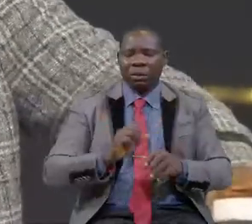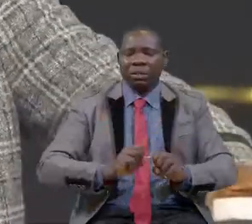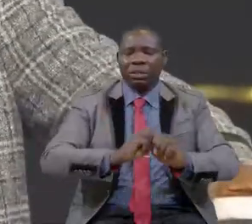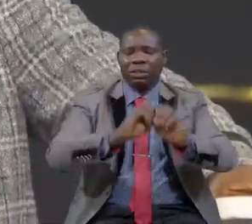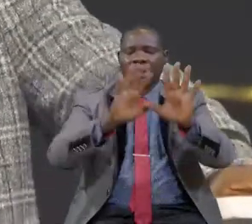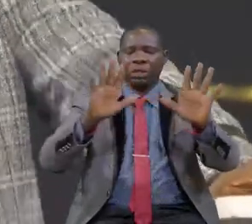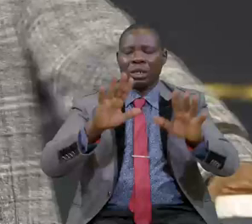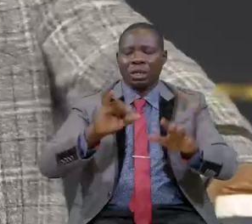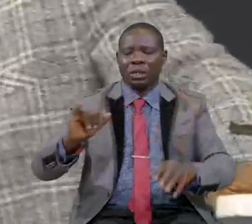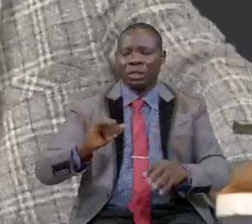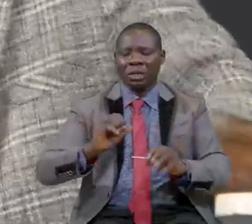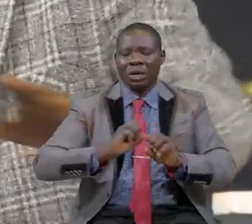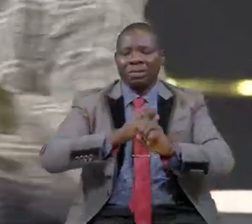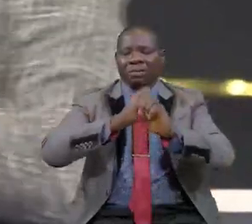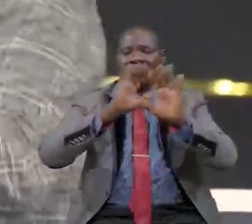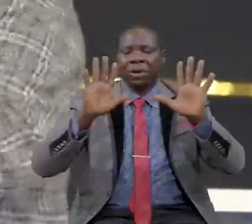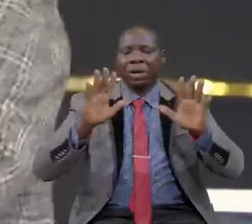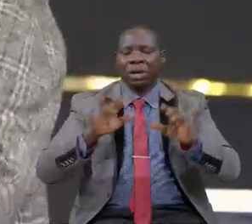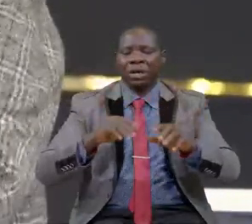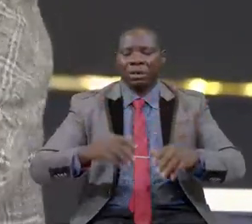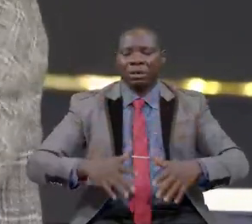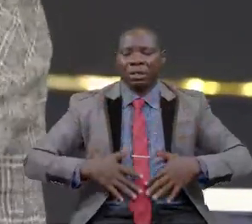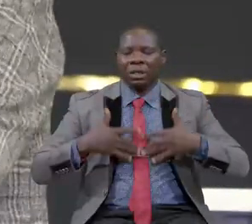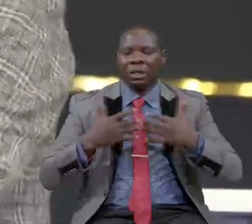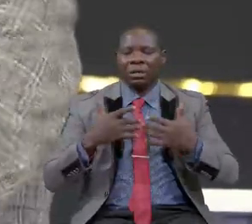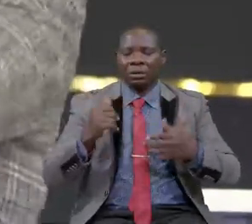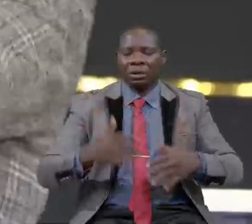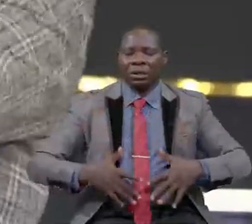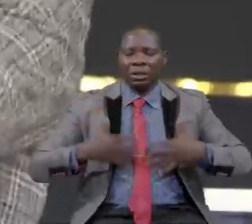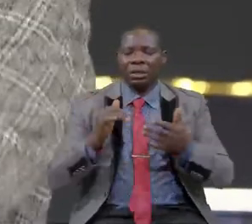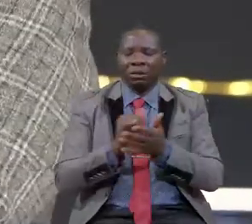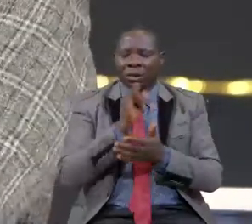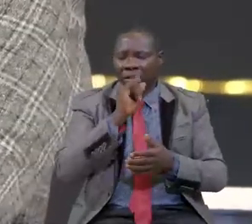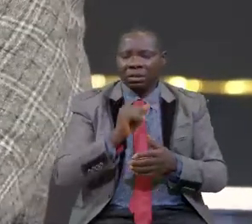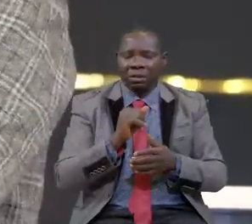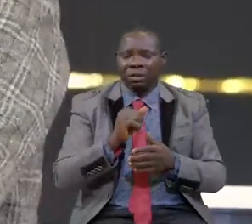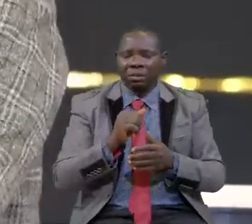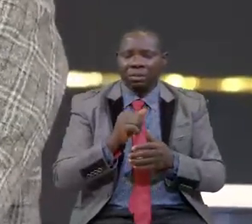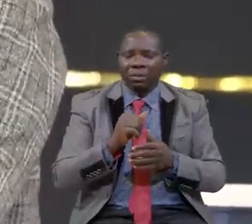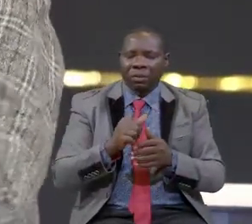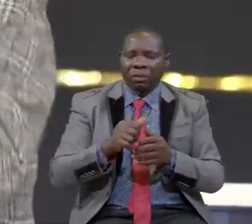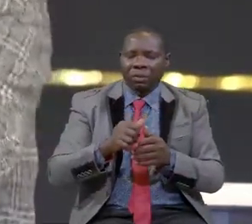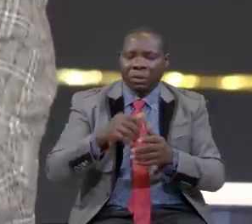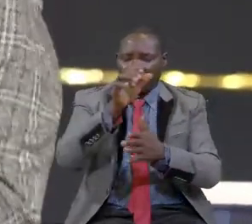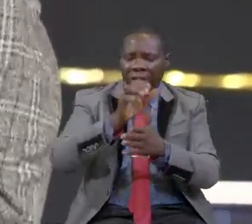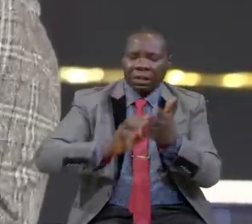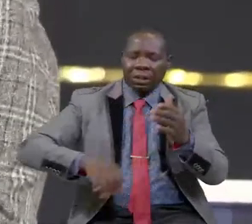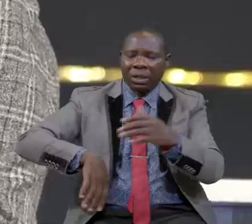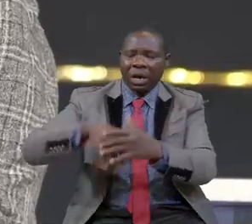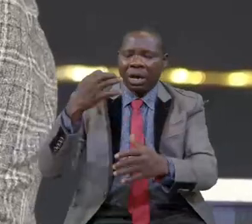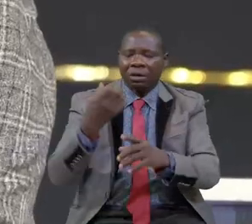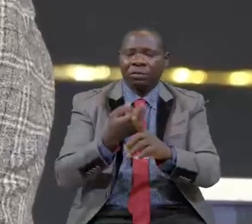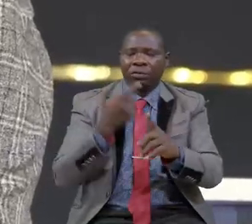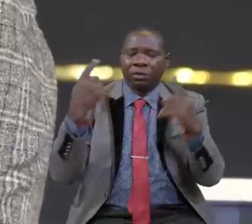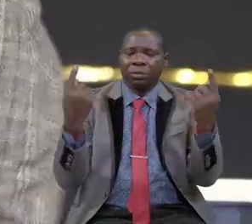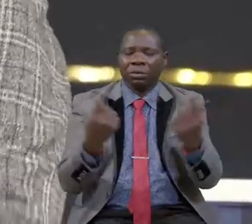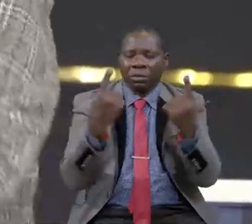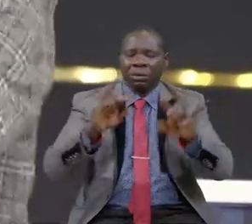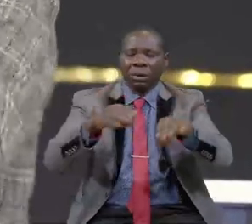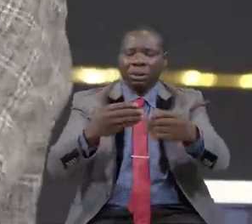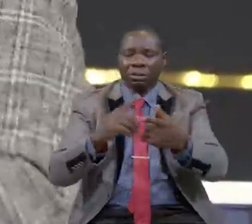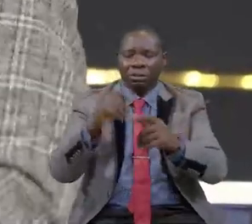life, and a life that has been withdrawn from sin. Give to everyone now